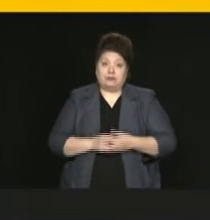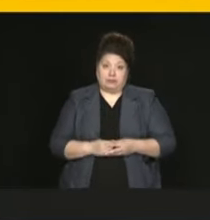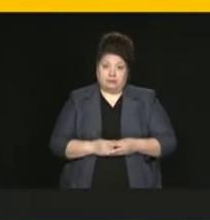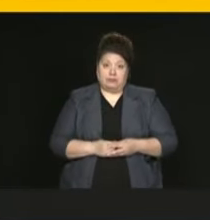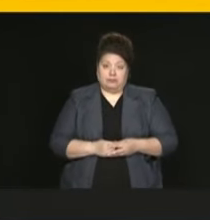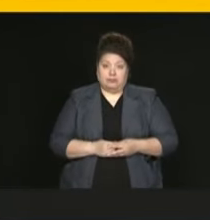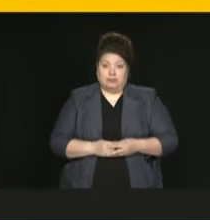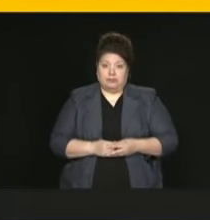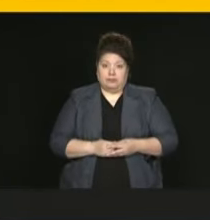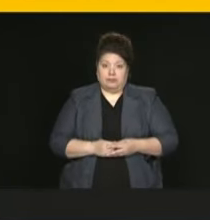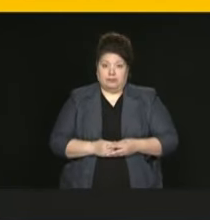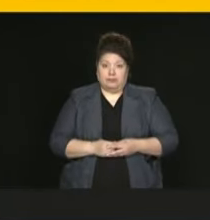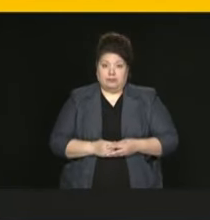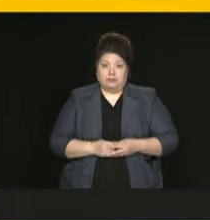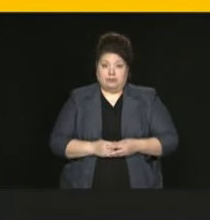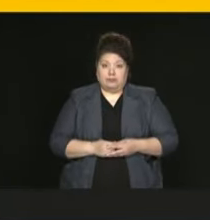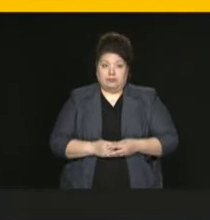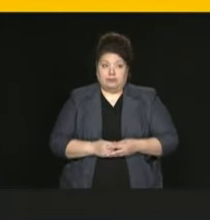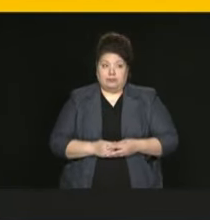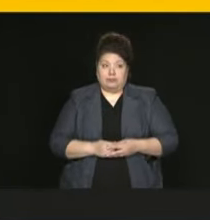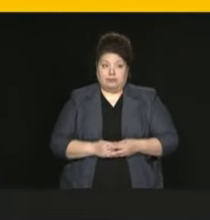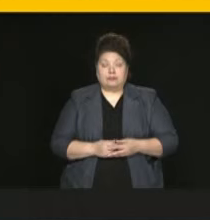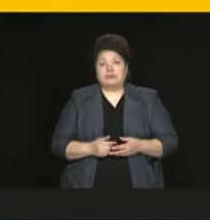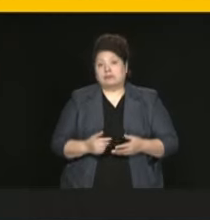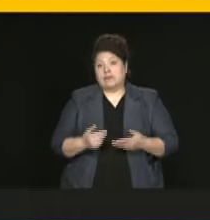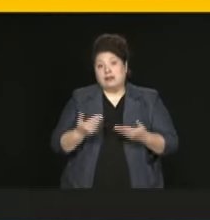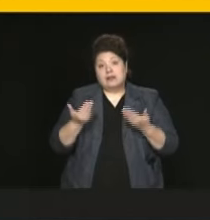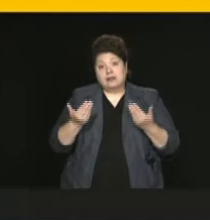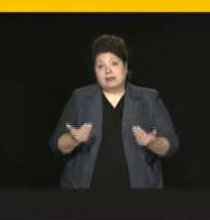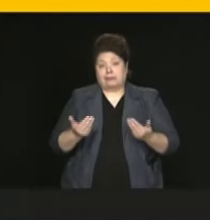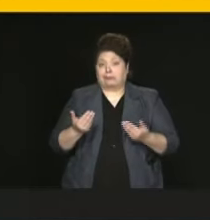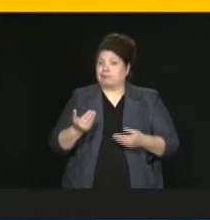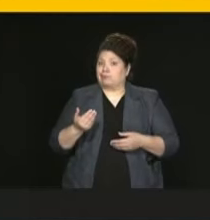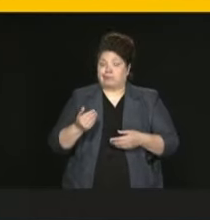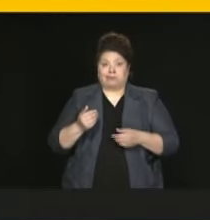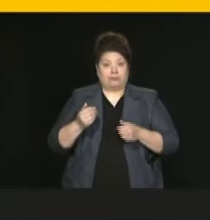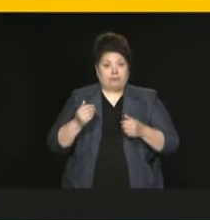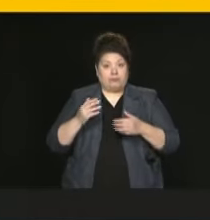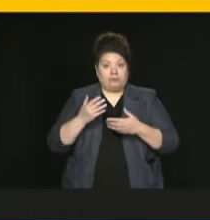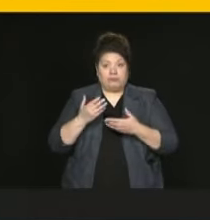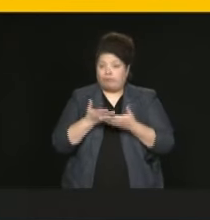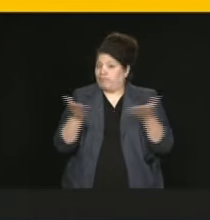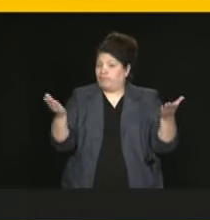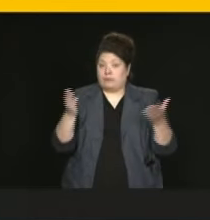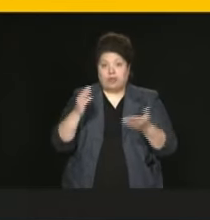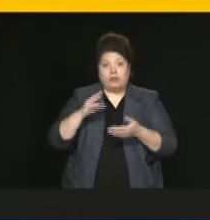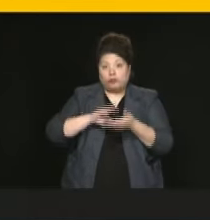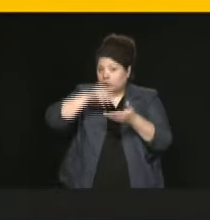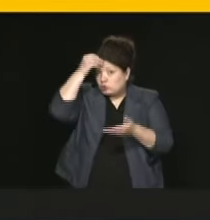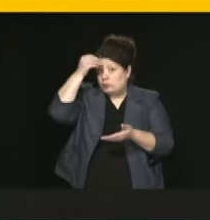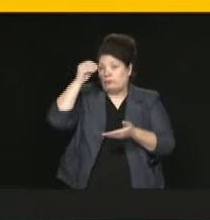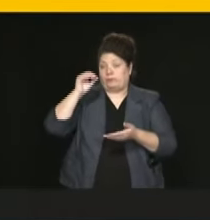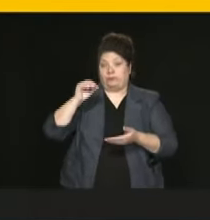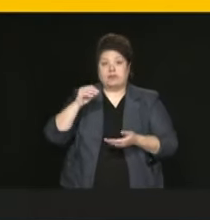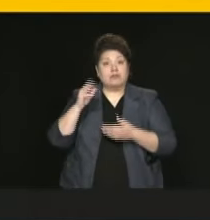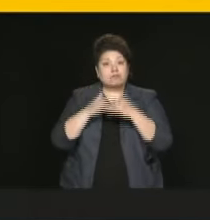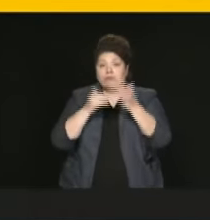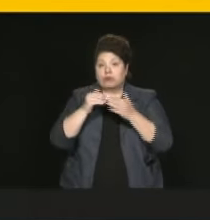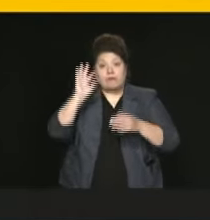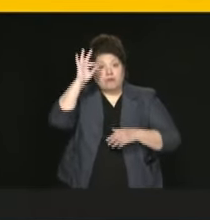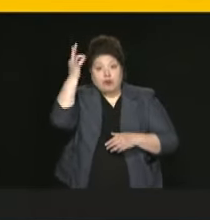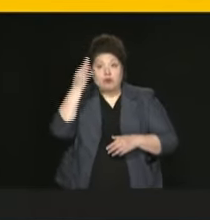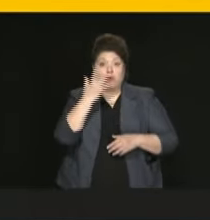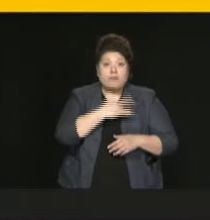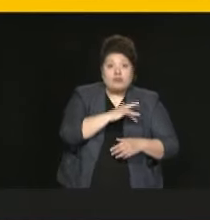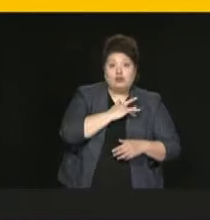I think this is a lesson for everyone to learn at all levels of government. And following this pandemic,